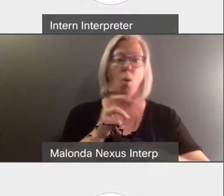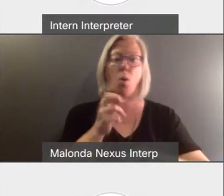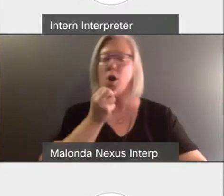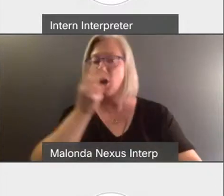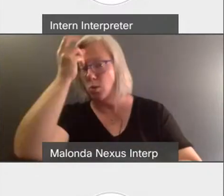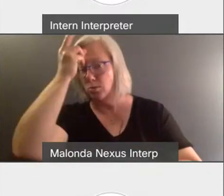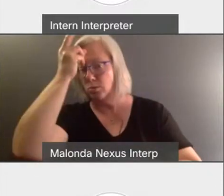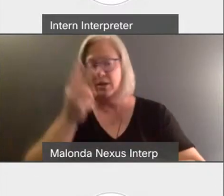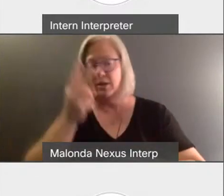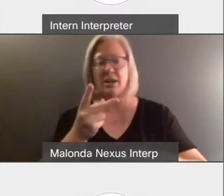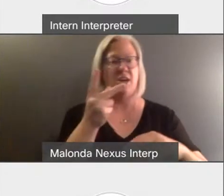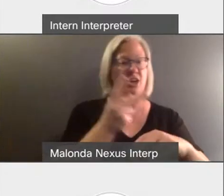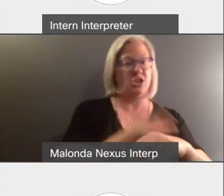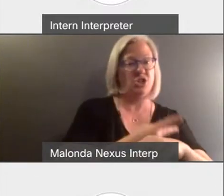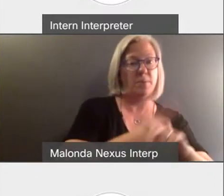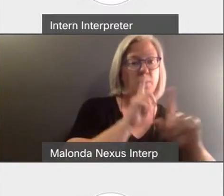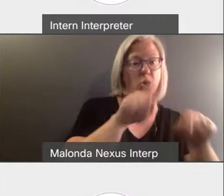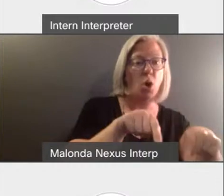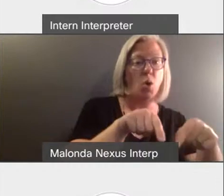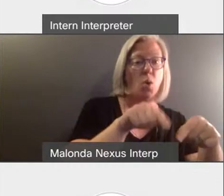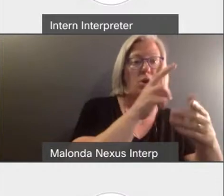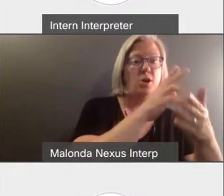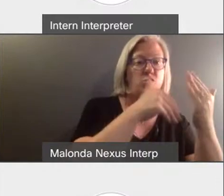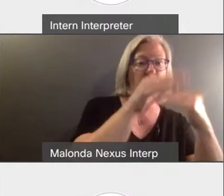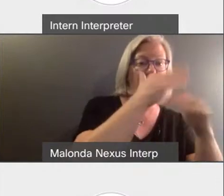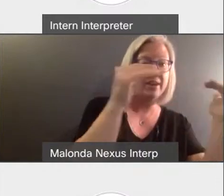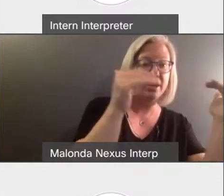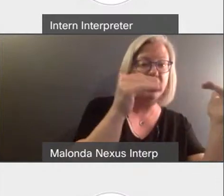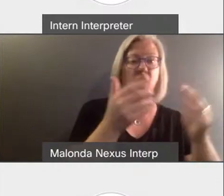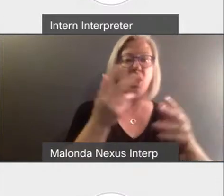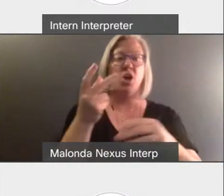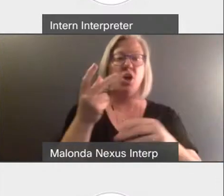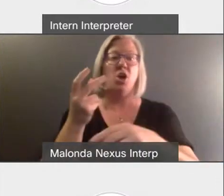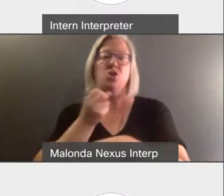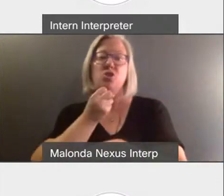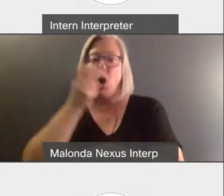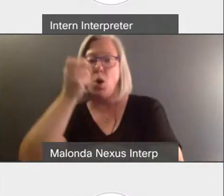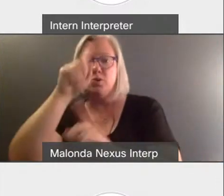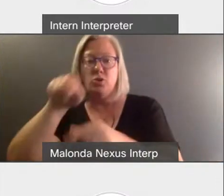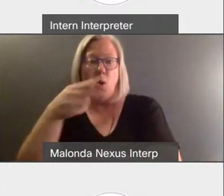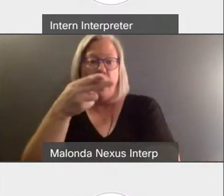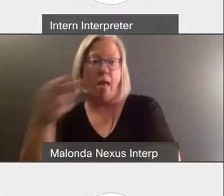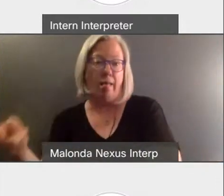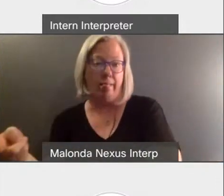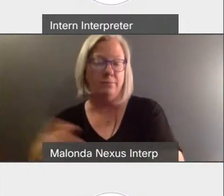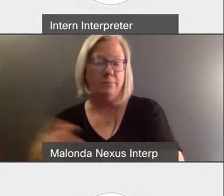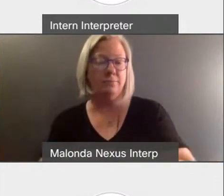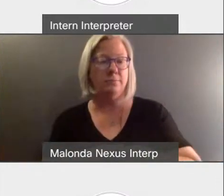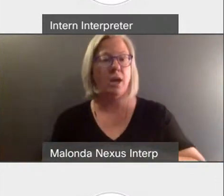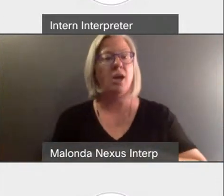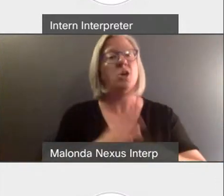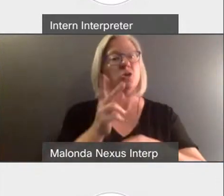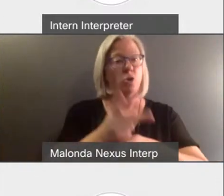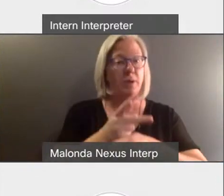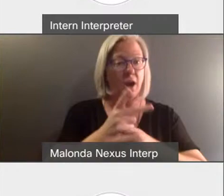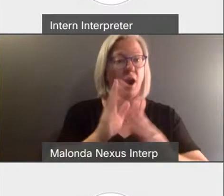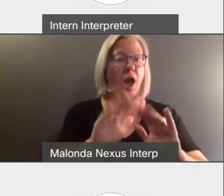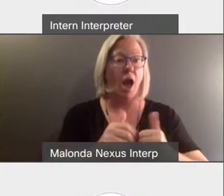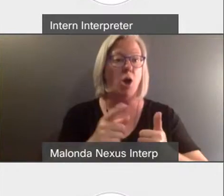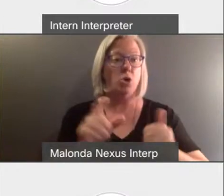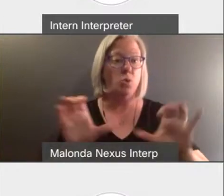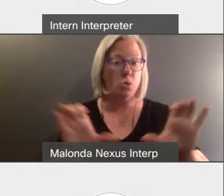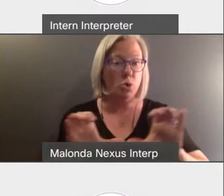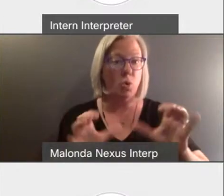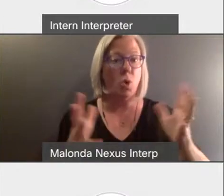Sheep go to heaven, goats go to heaven. So be careful of how you do what you are